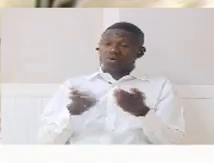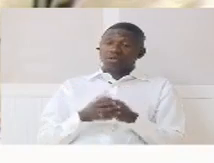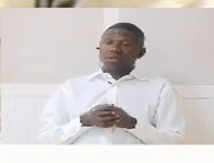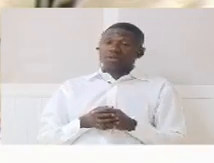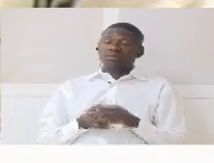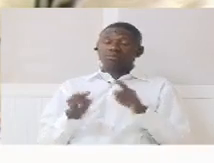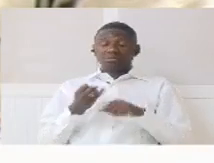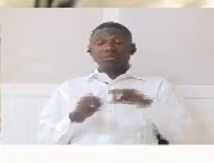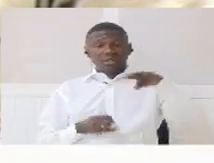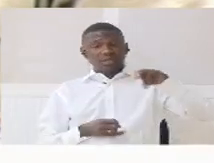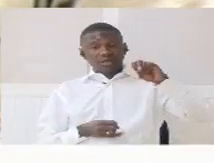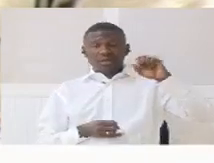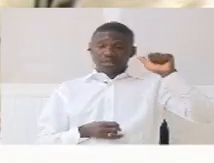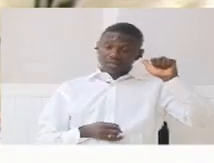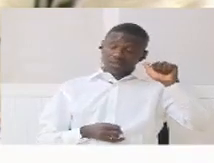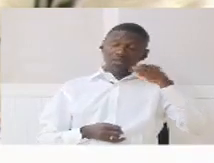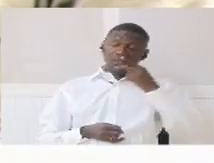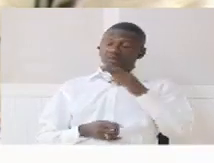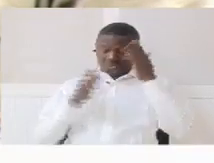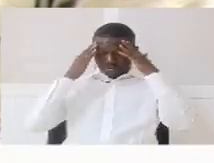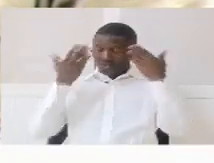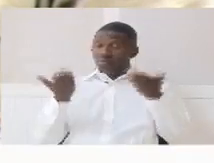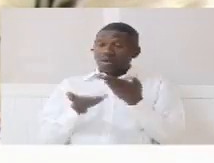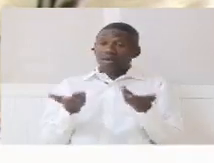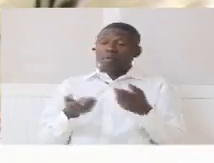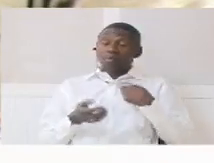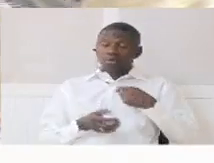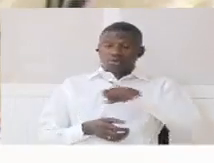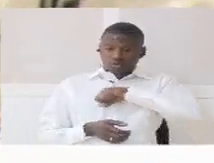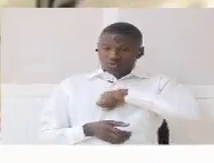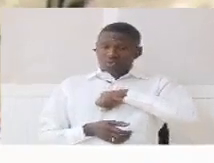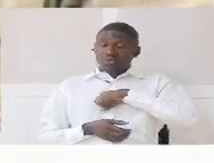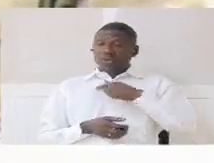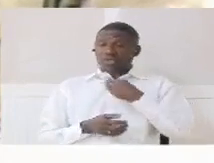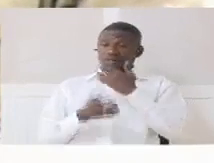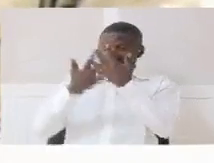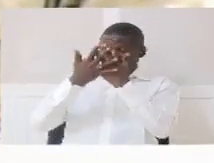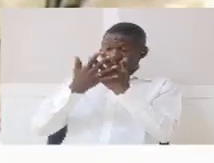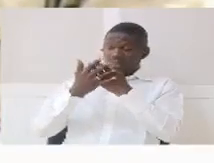they are, but those of us who are at the prison as prison officers,